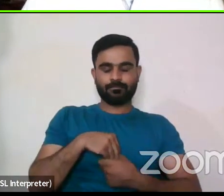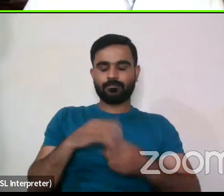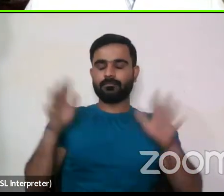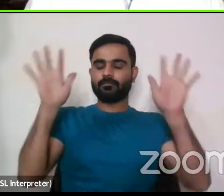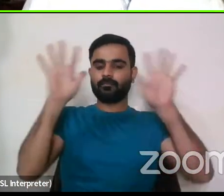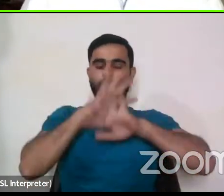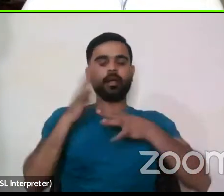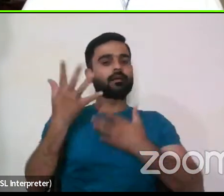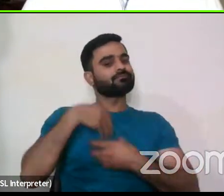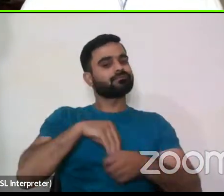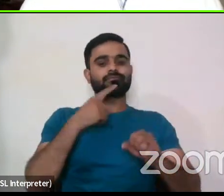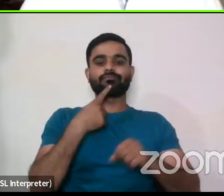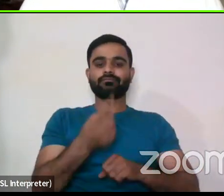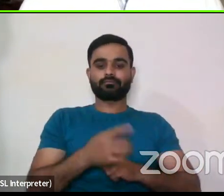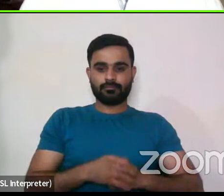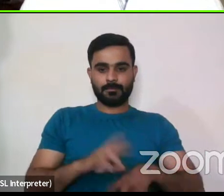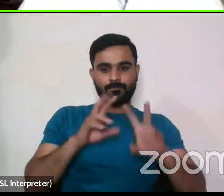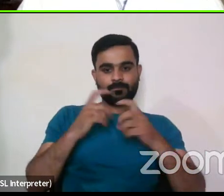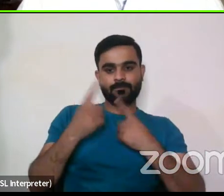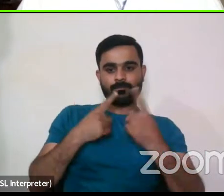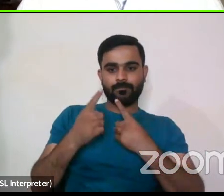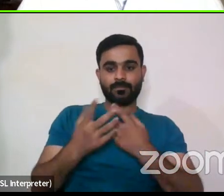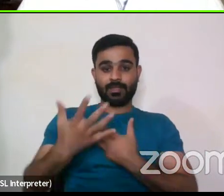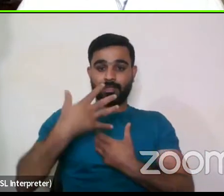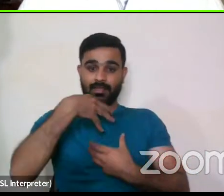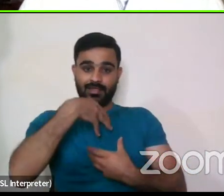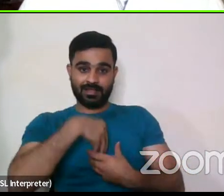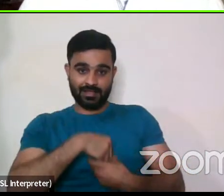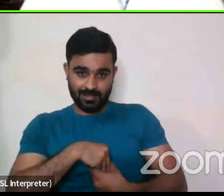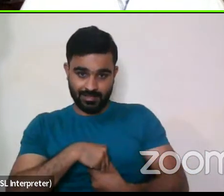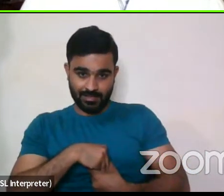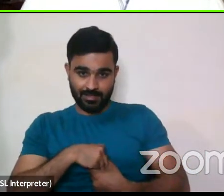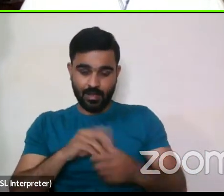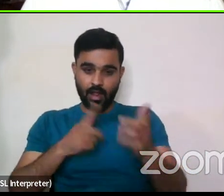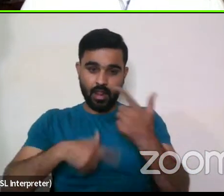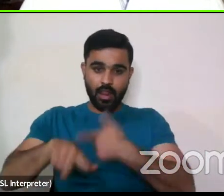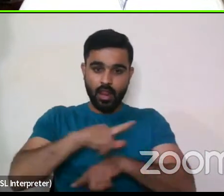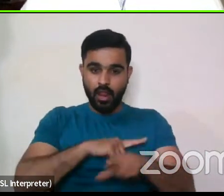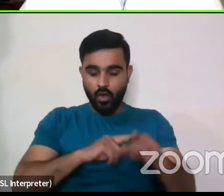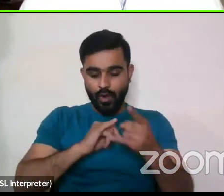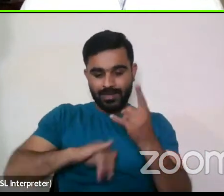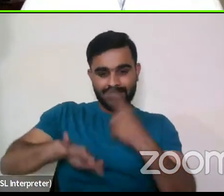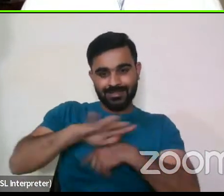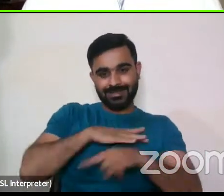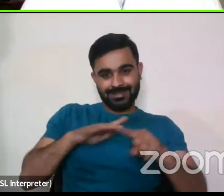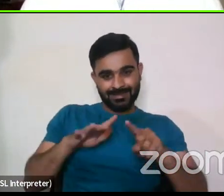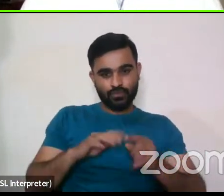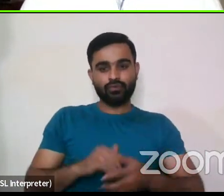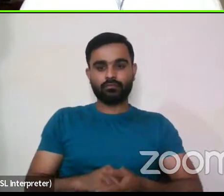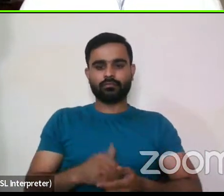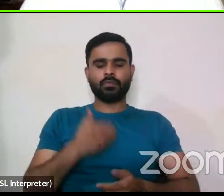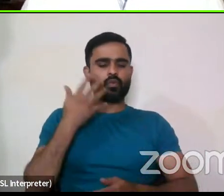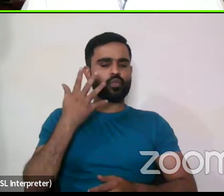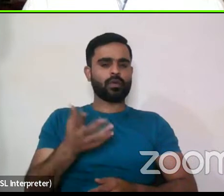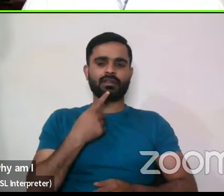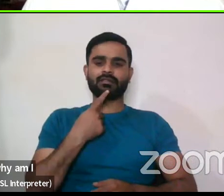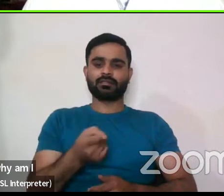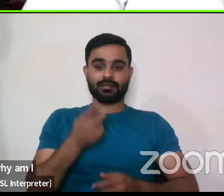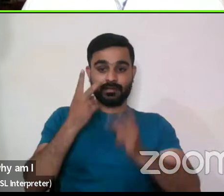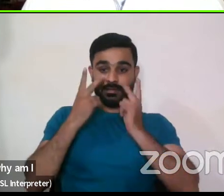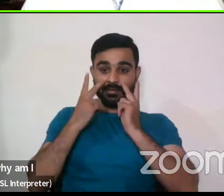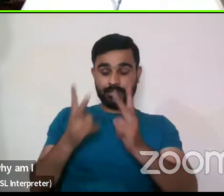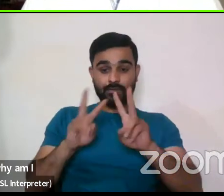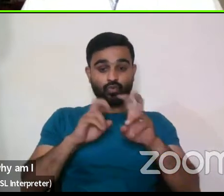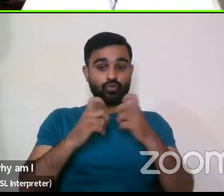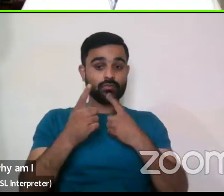But in fact, what she said in this talk as well is adapt them to our local circumstance. And why am I saying that is because, you see, when we